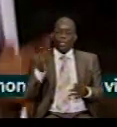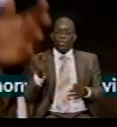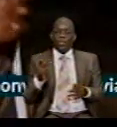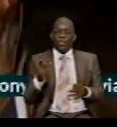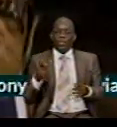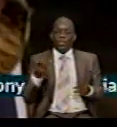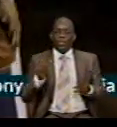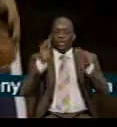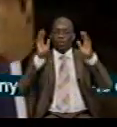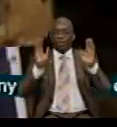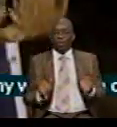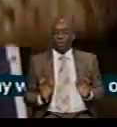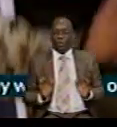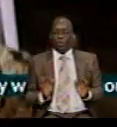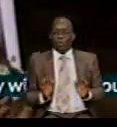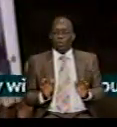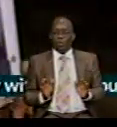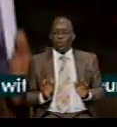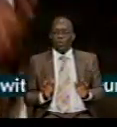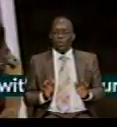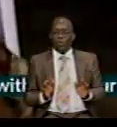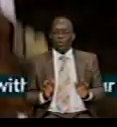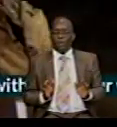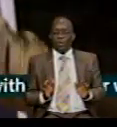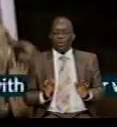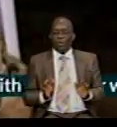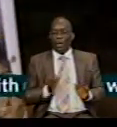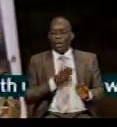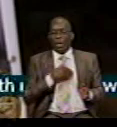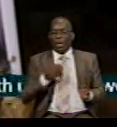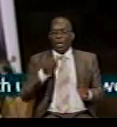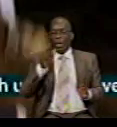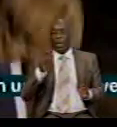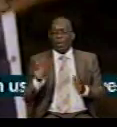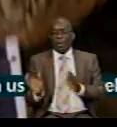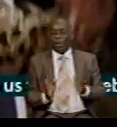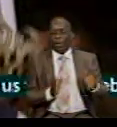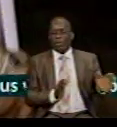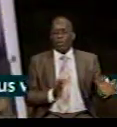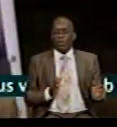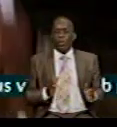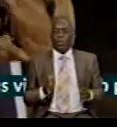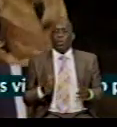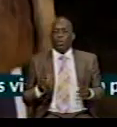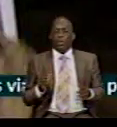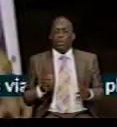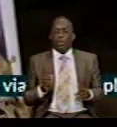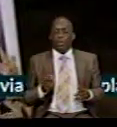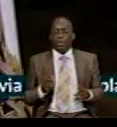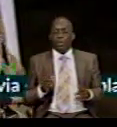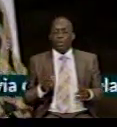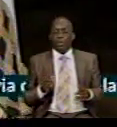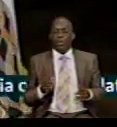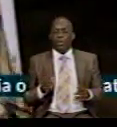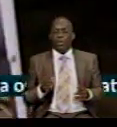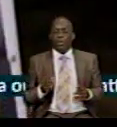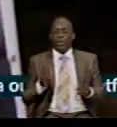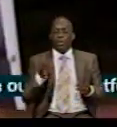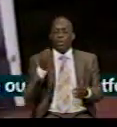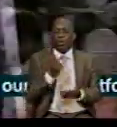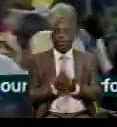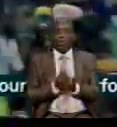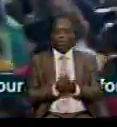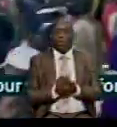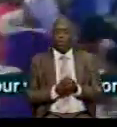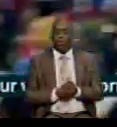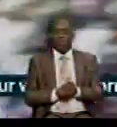see that wheelchair over there? It's coming. That God has done it, will see do it for you. In the name of Jesus. Amen.